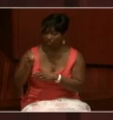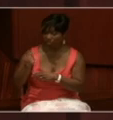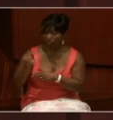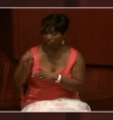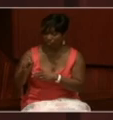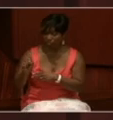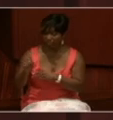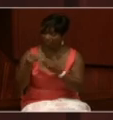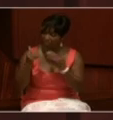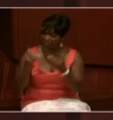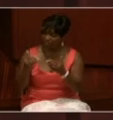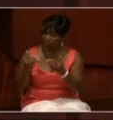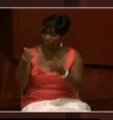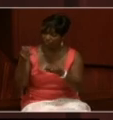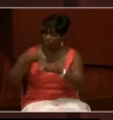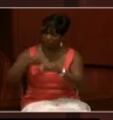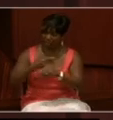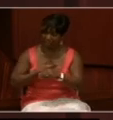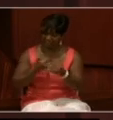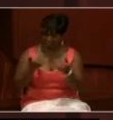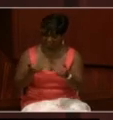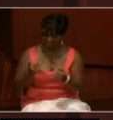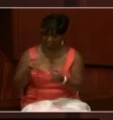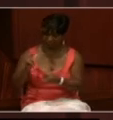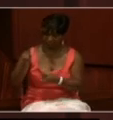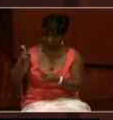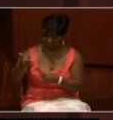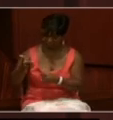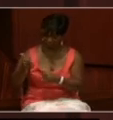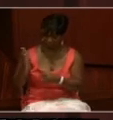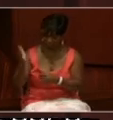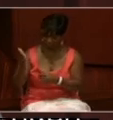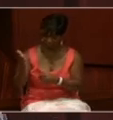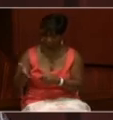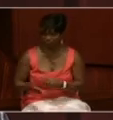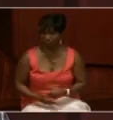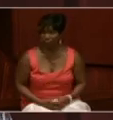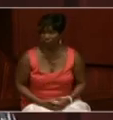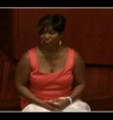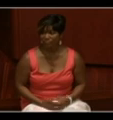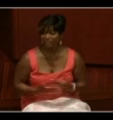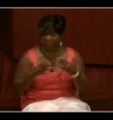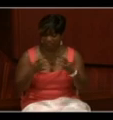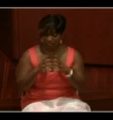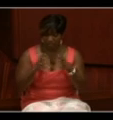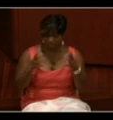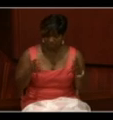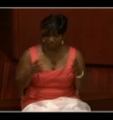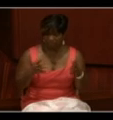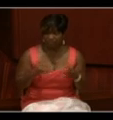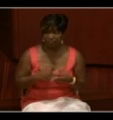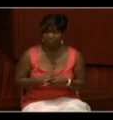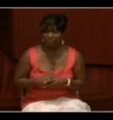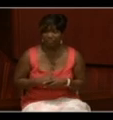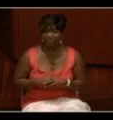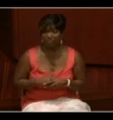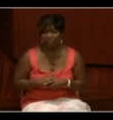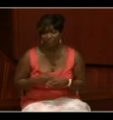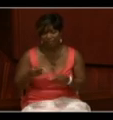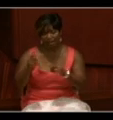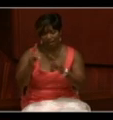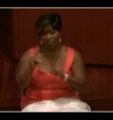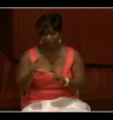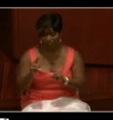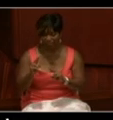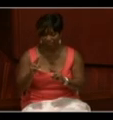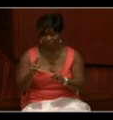us, Marisa, and we will now turn the program over to you. Thank you very much. I'm honored to be able